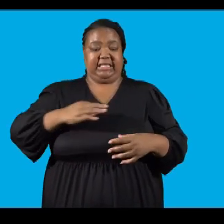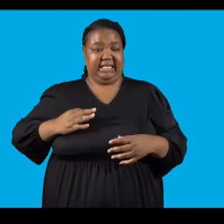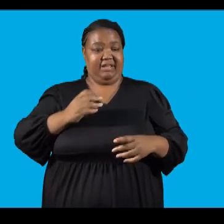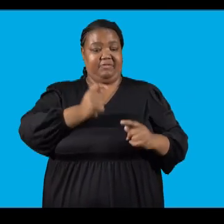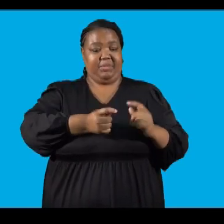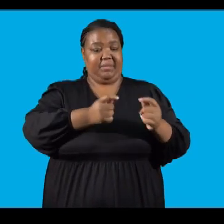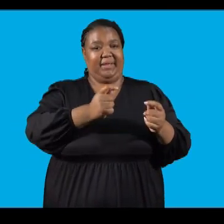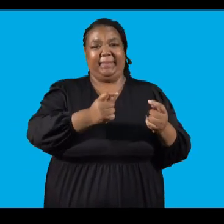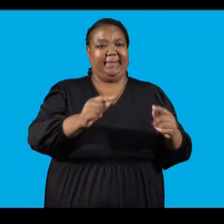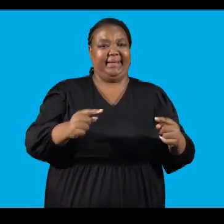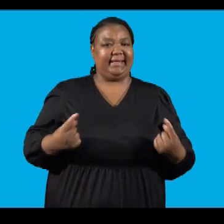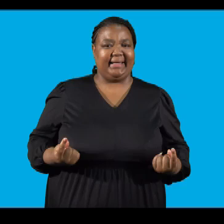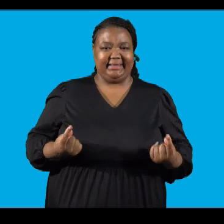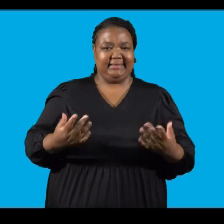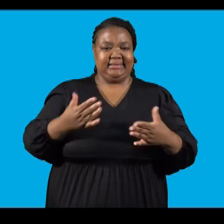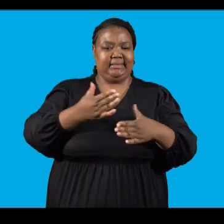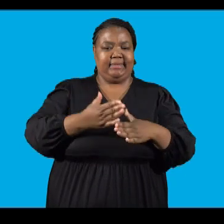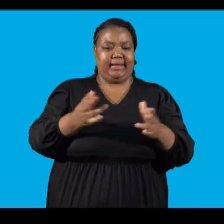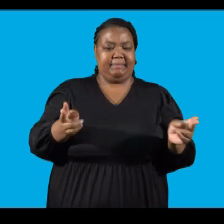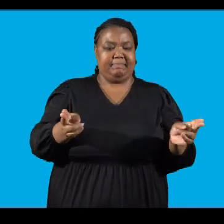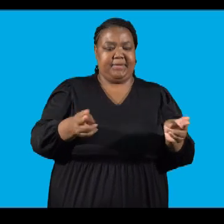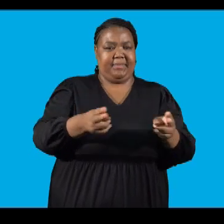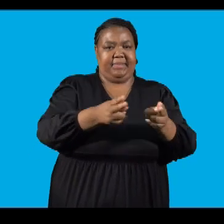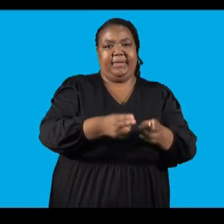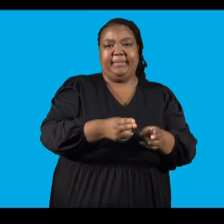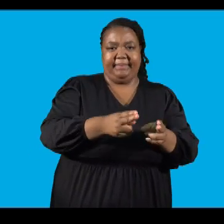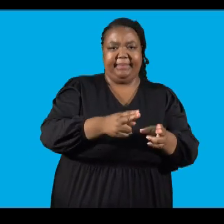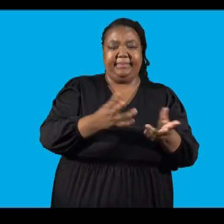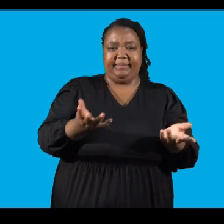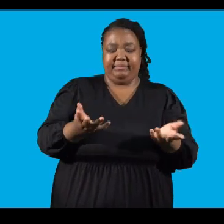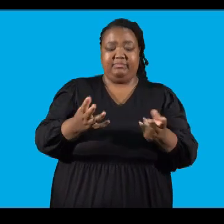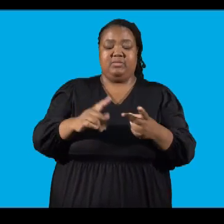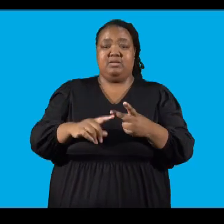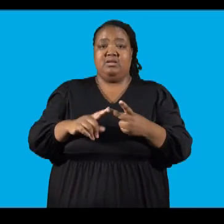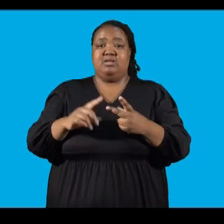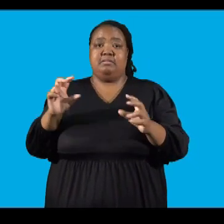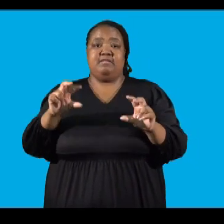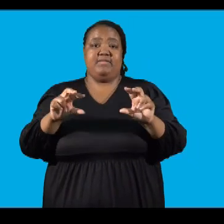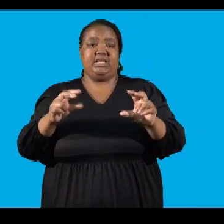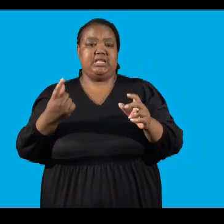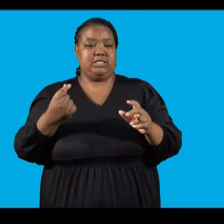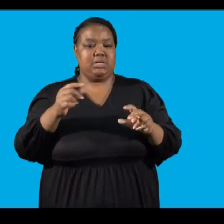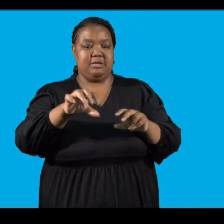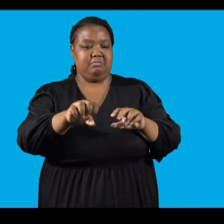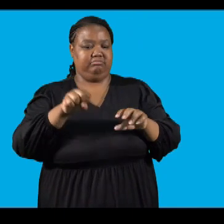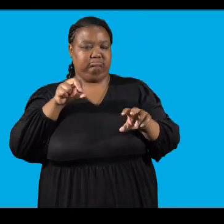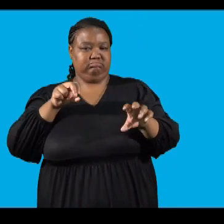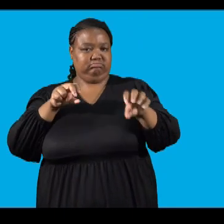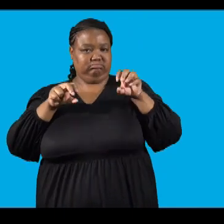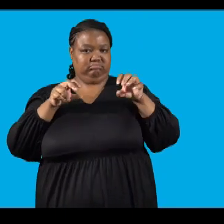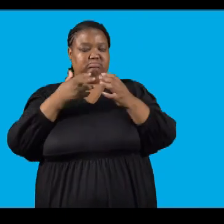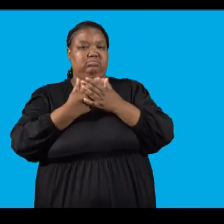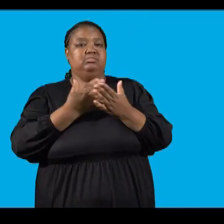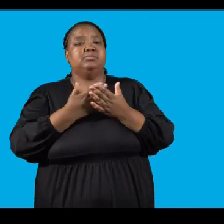unable to pay their employees, leading to retrenchments. And lastly, investors may withdraw their